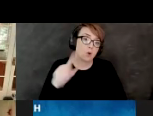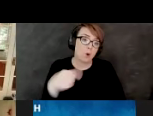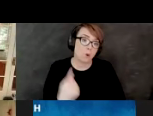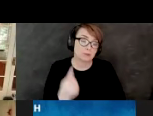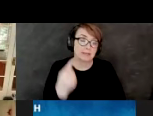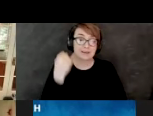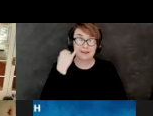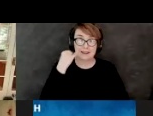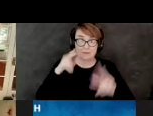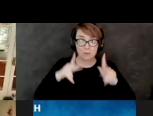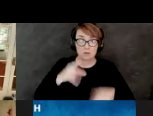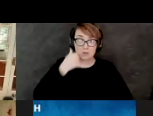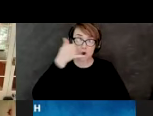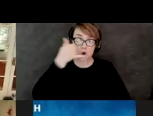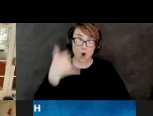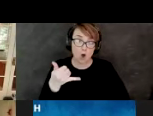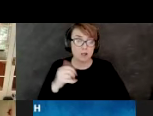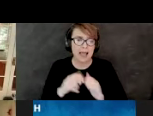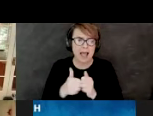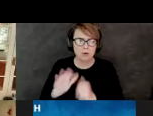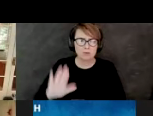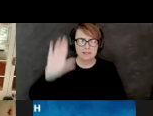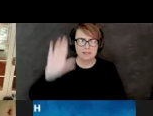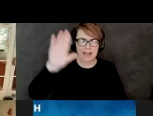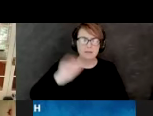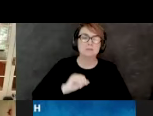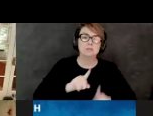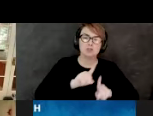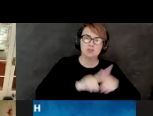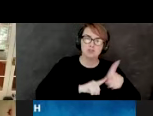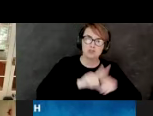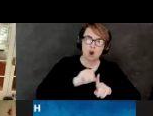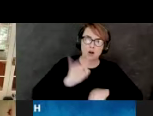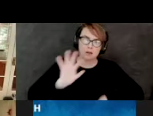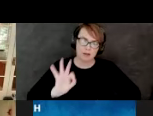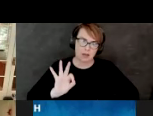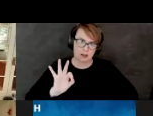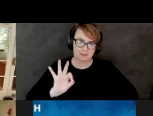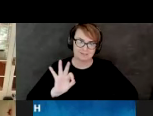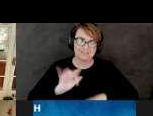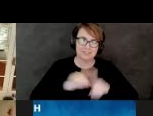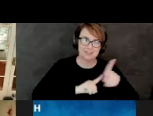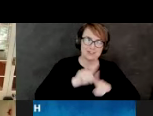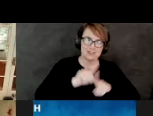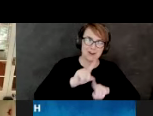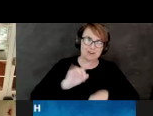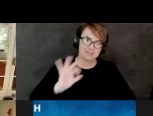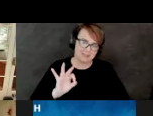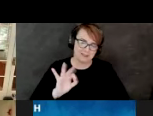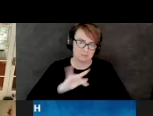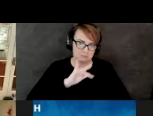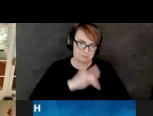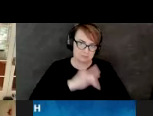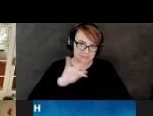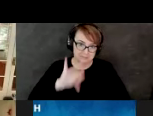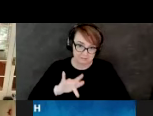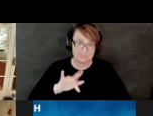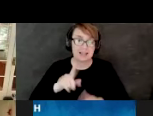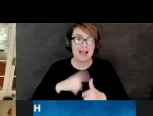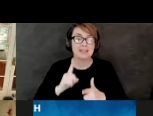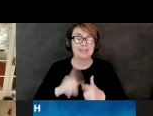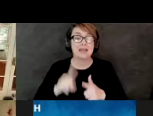raise your hand by pressing star 9 on your phone keypad, and you can unmute yourself after you've been called on